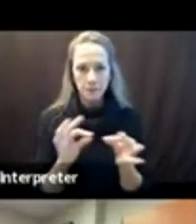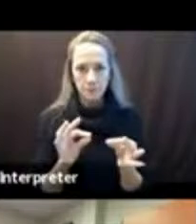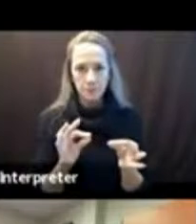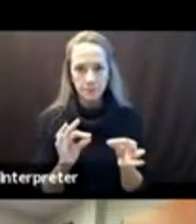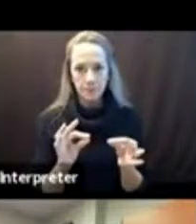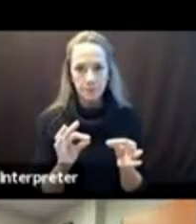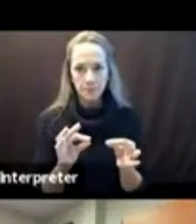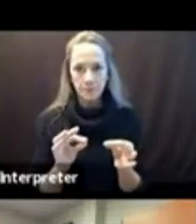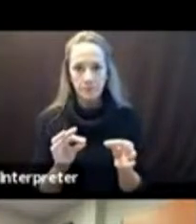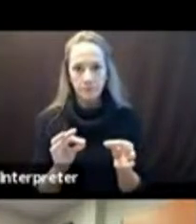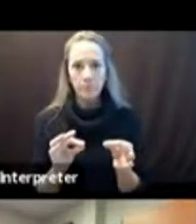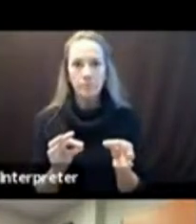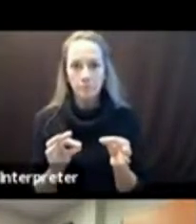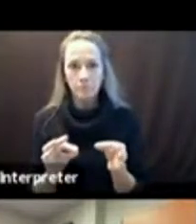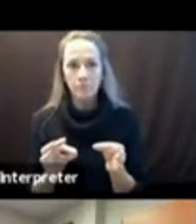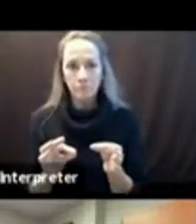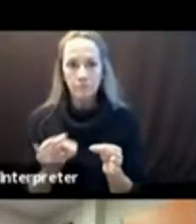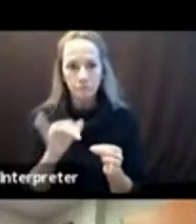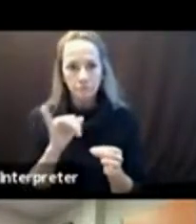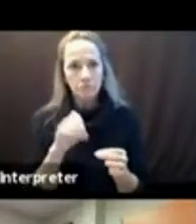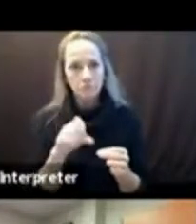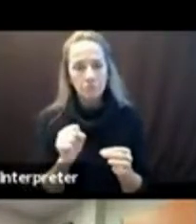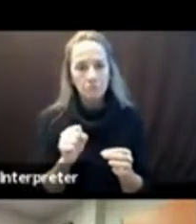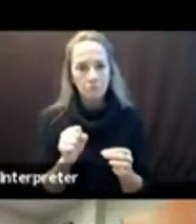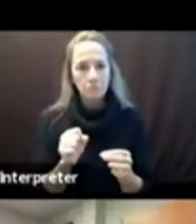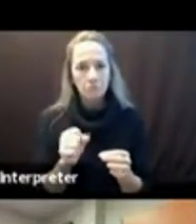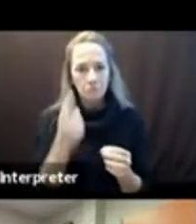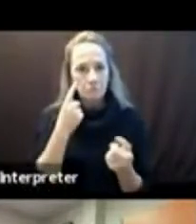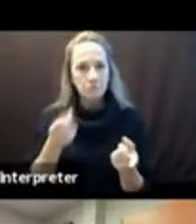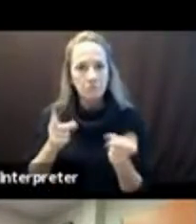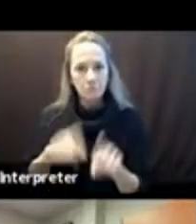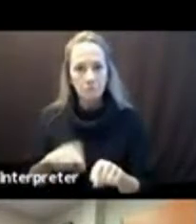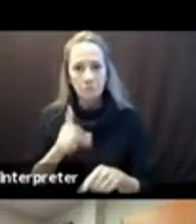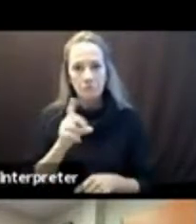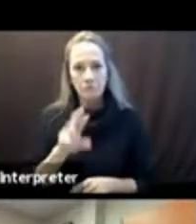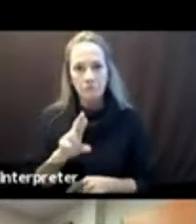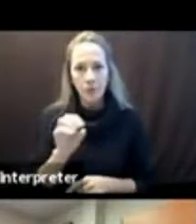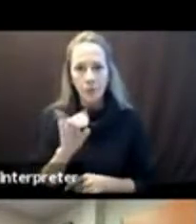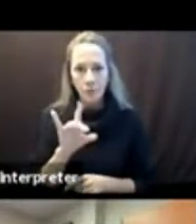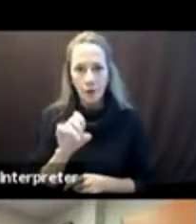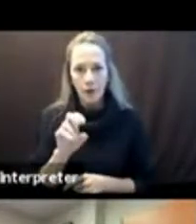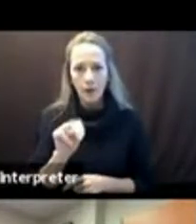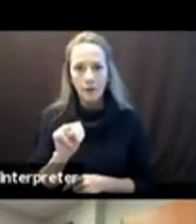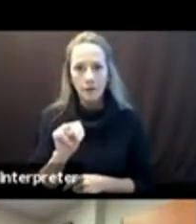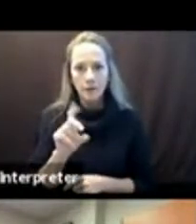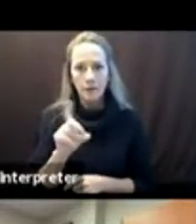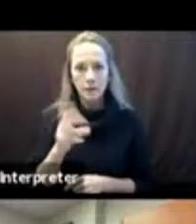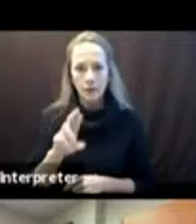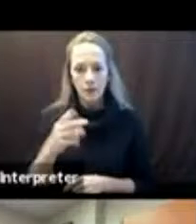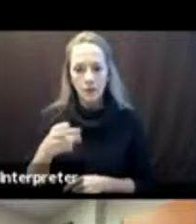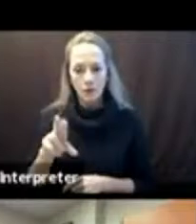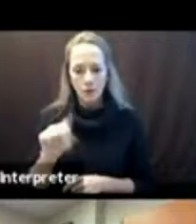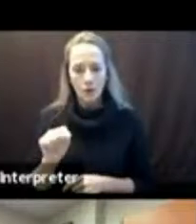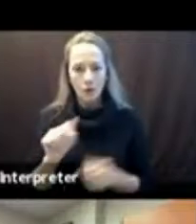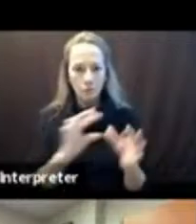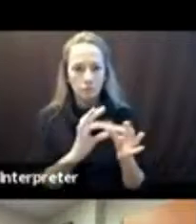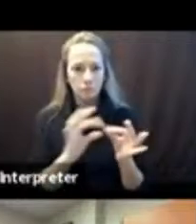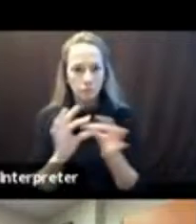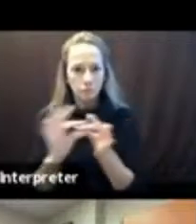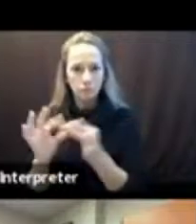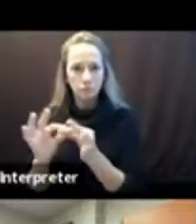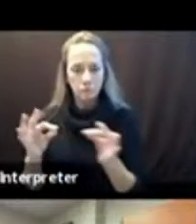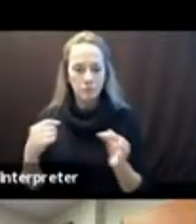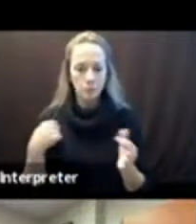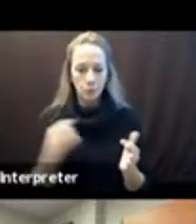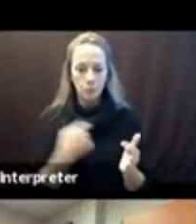I will affirm what Dr. O'Brien and Dr. Hurd have stated, that we are,